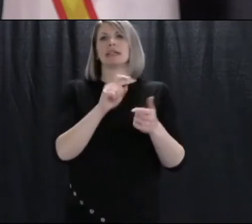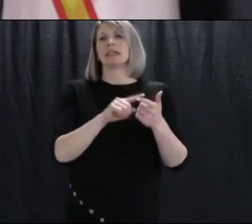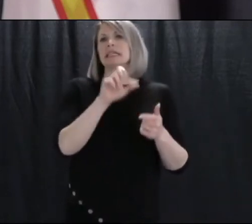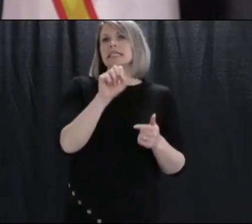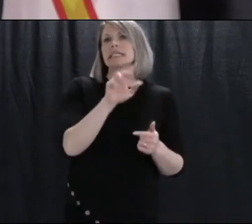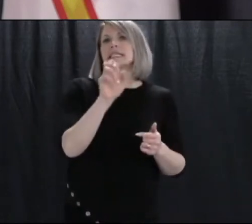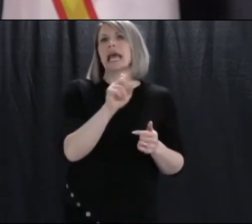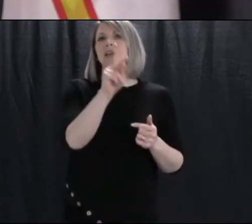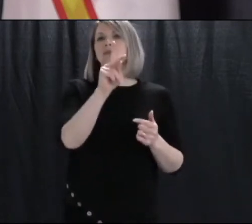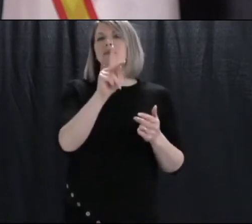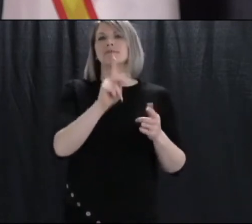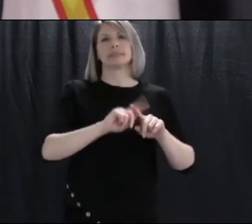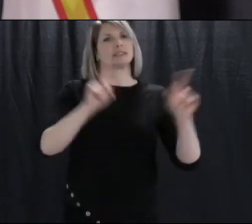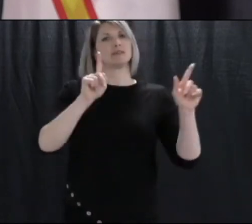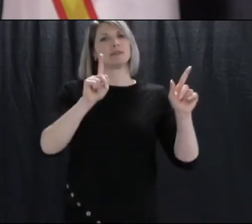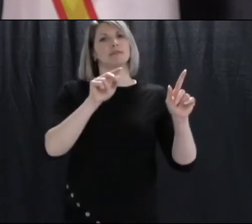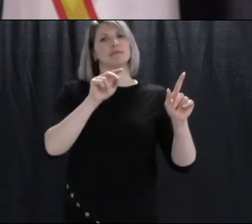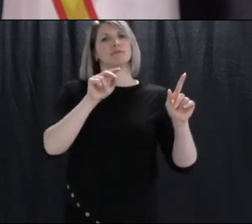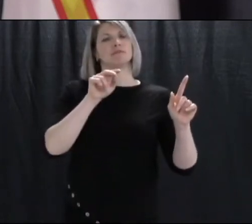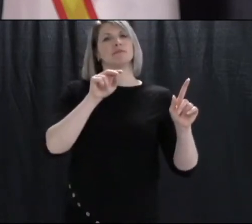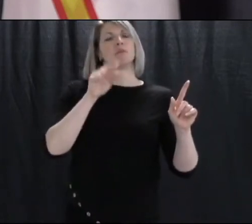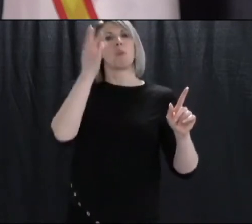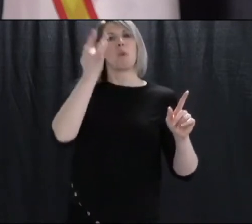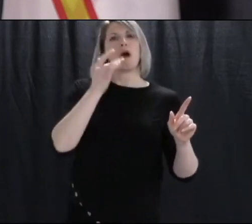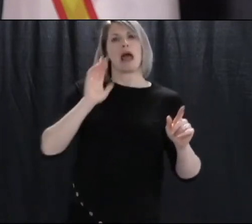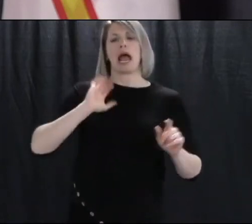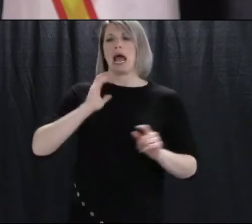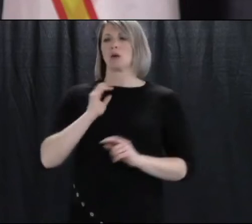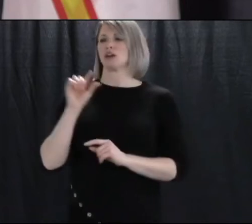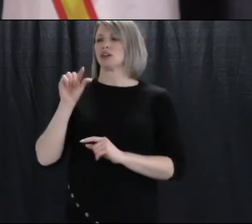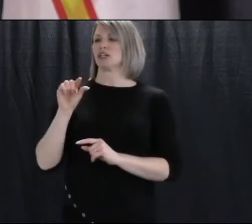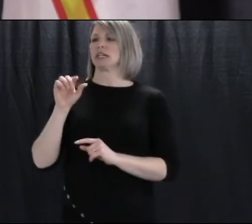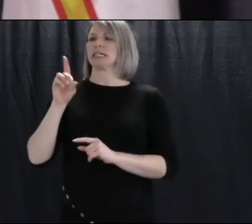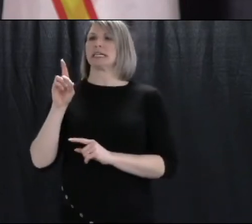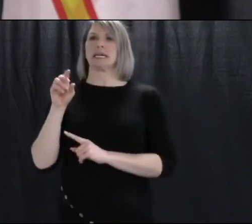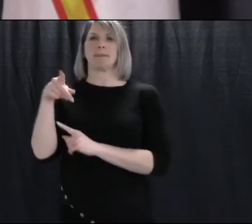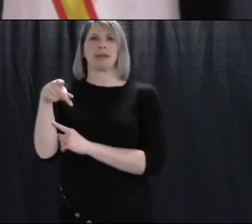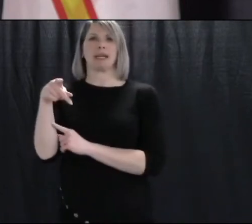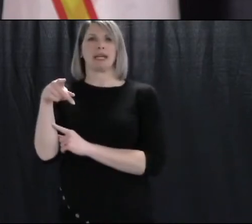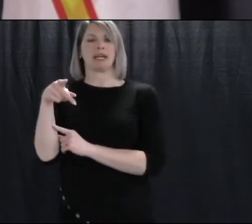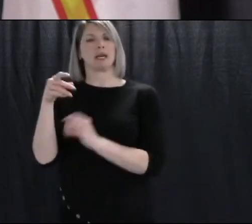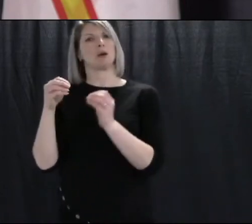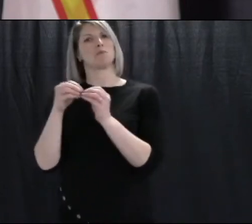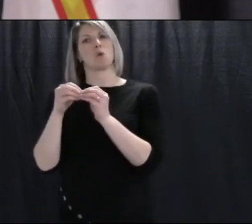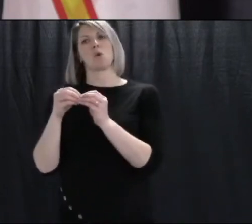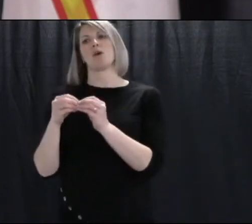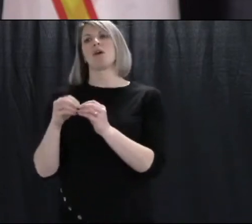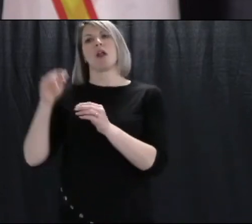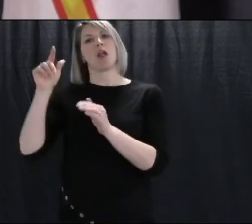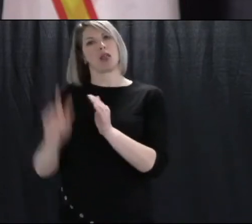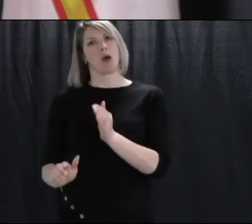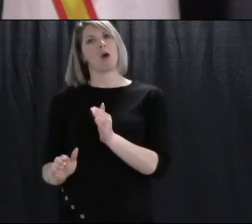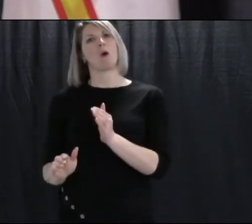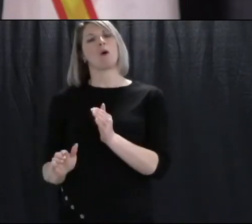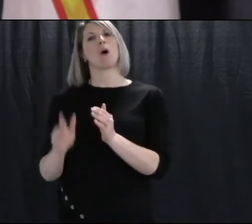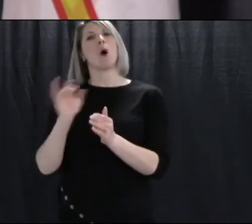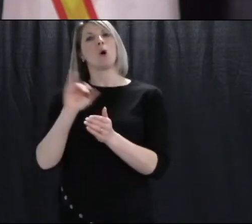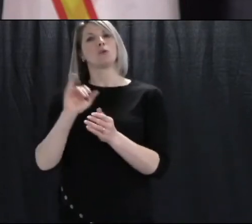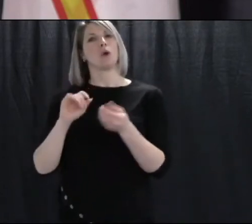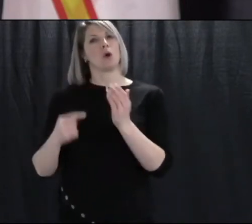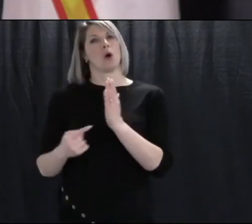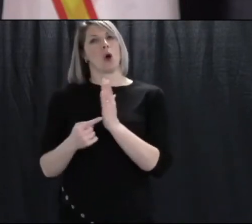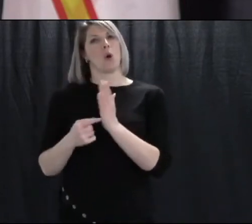provinces would be in a different spot. Our GDP, our debt to GDP was much different than theirs, and our debt load was